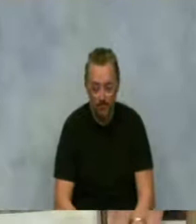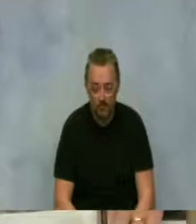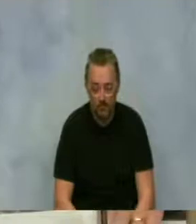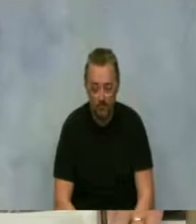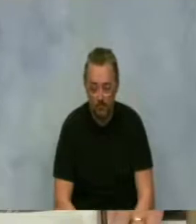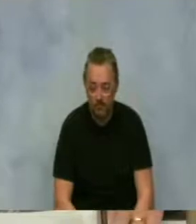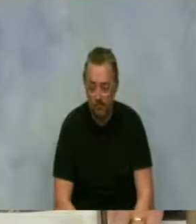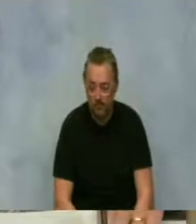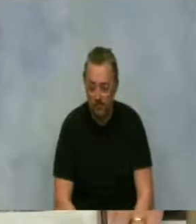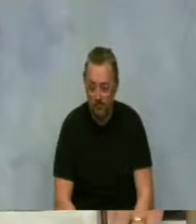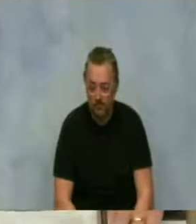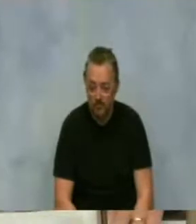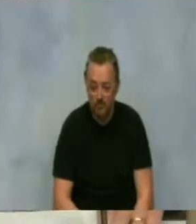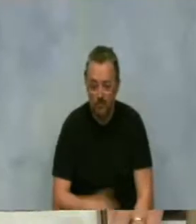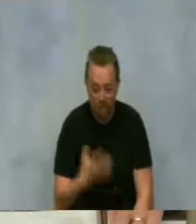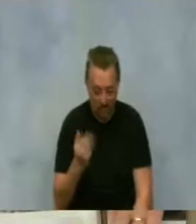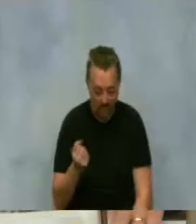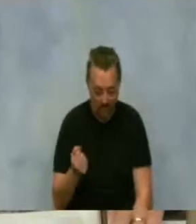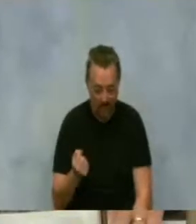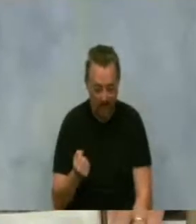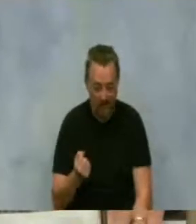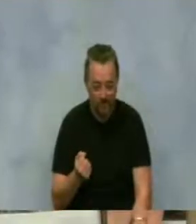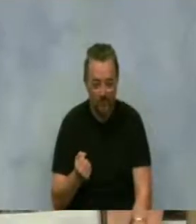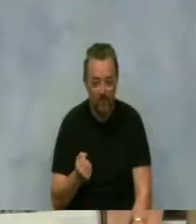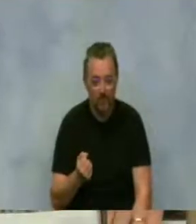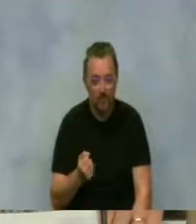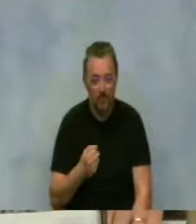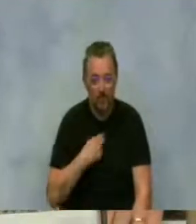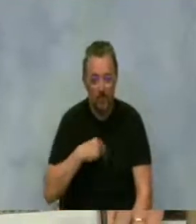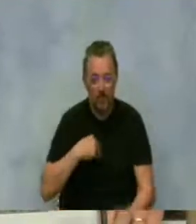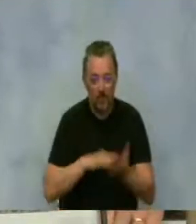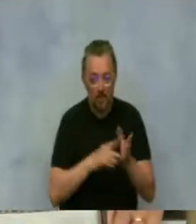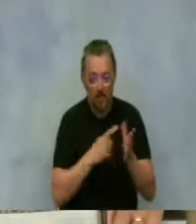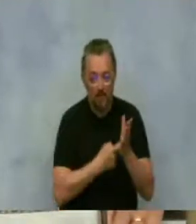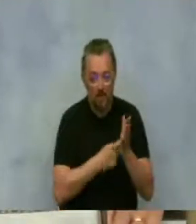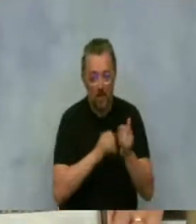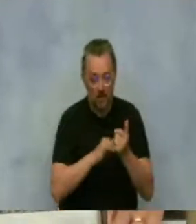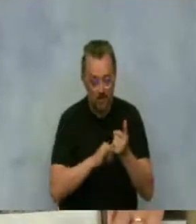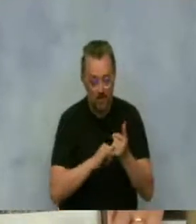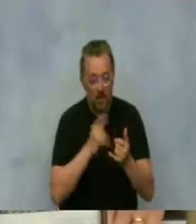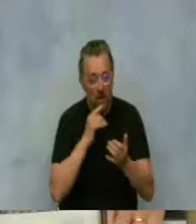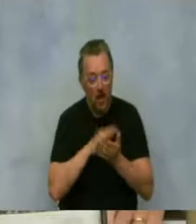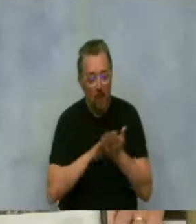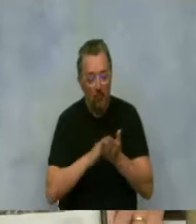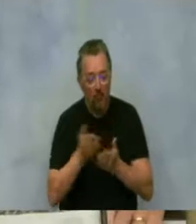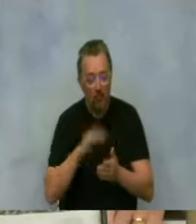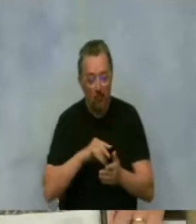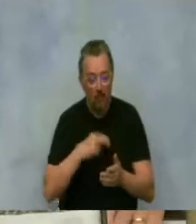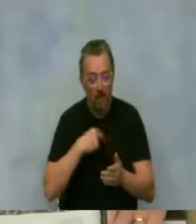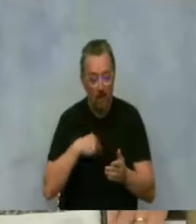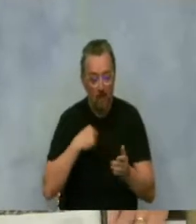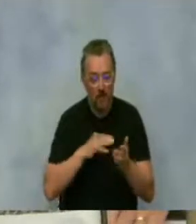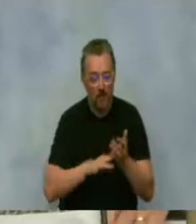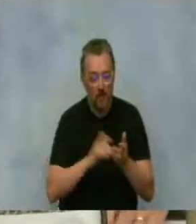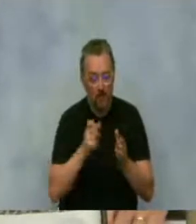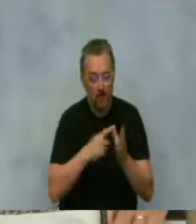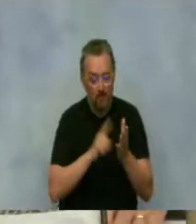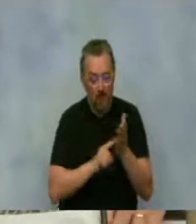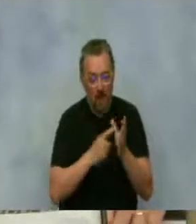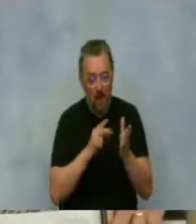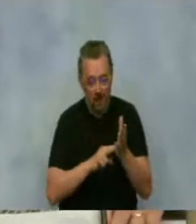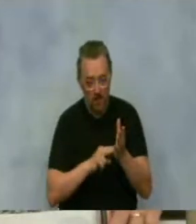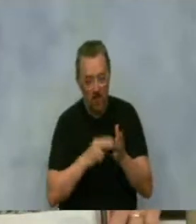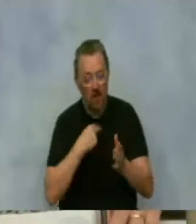I can see that we do have Councillor Lockhart in the meeting. We have Councillor Marsh. I have apologies from Councillor McCallan, and we have